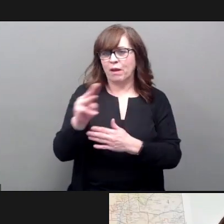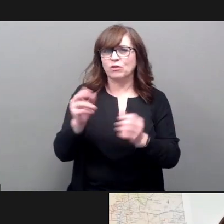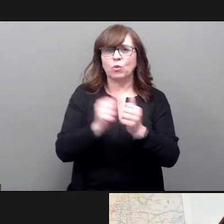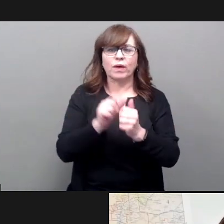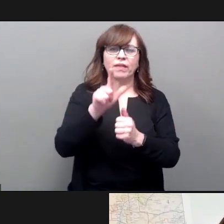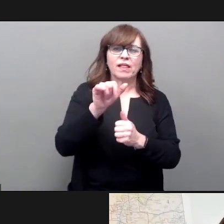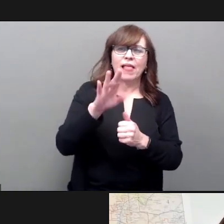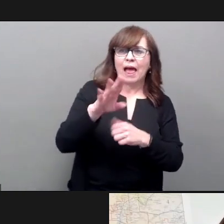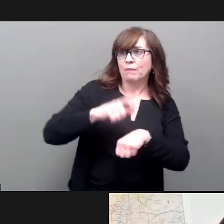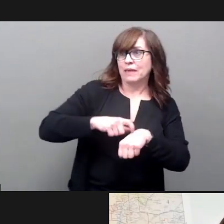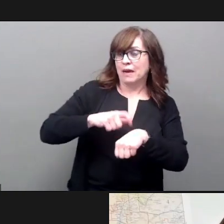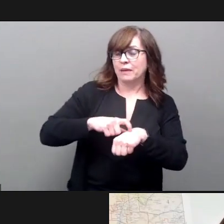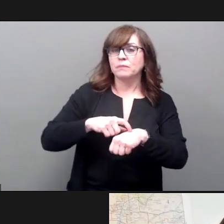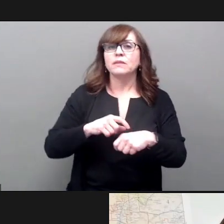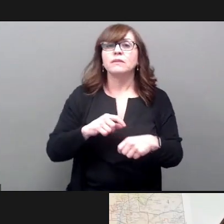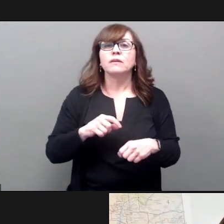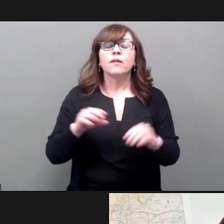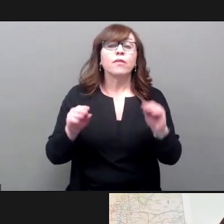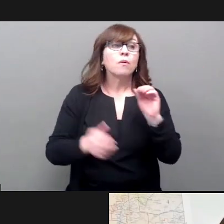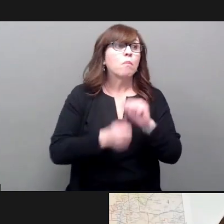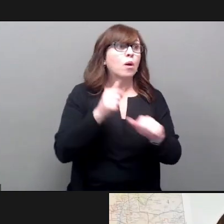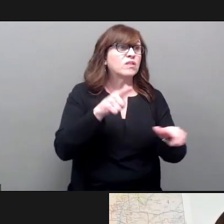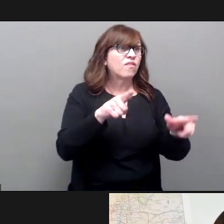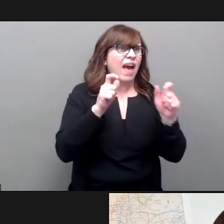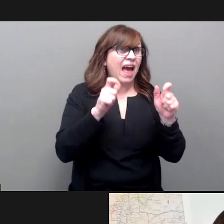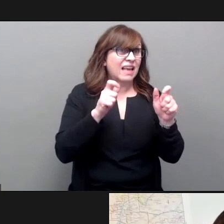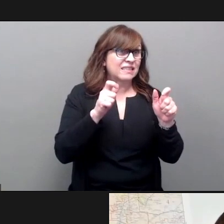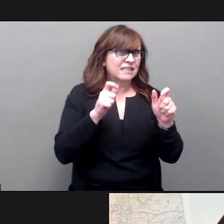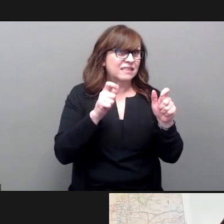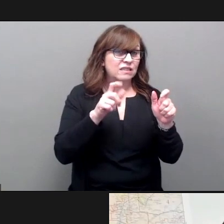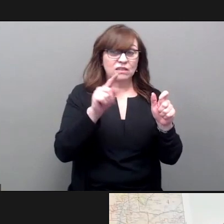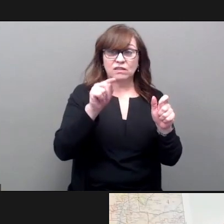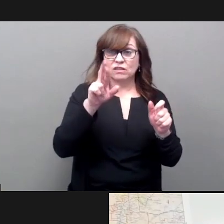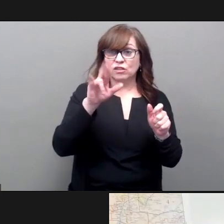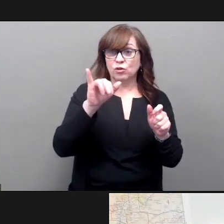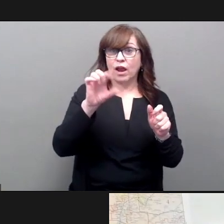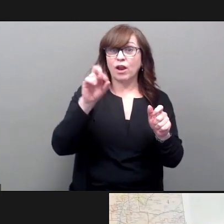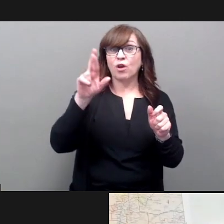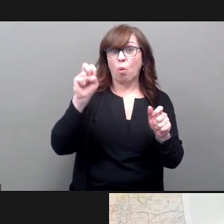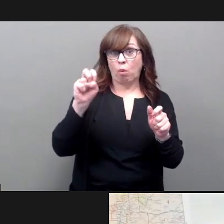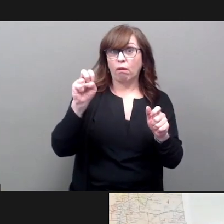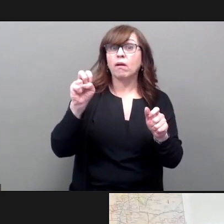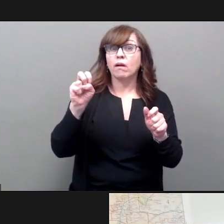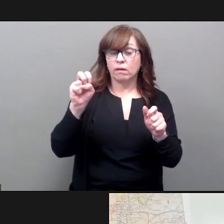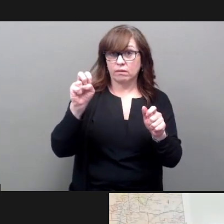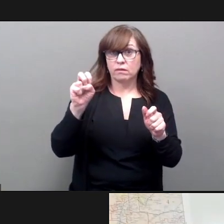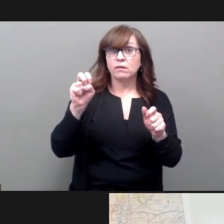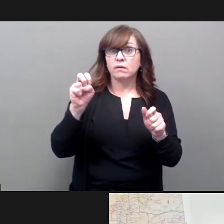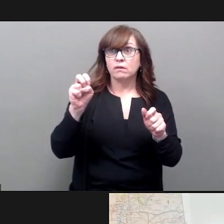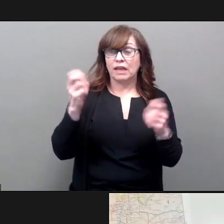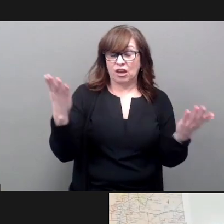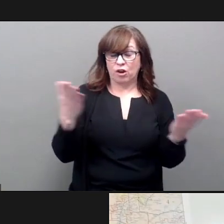times. The fastest lab turnaround times are Tricor Lab and the state